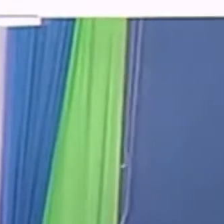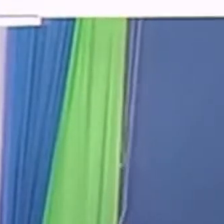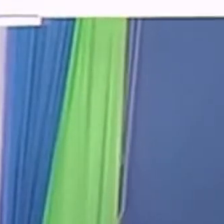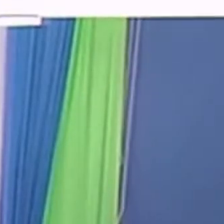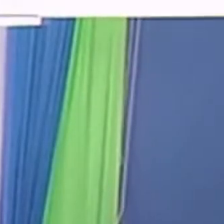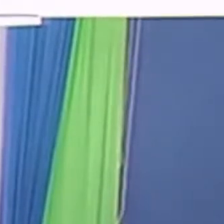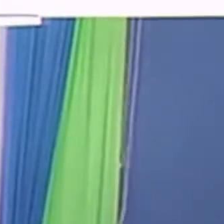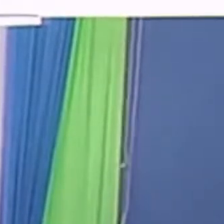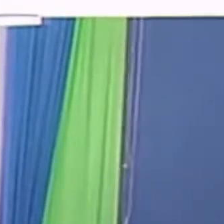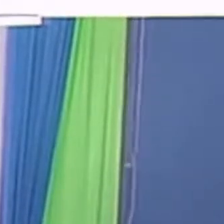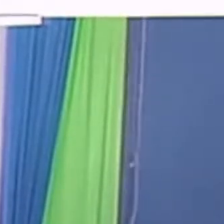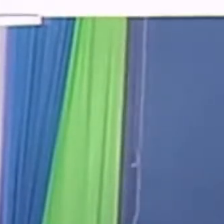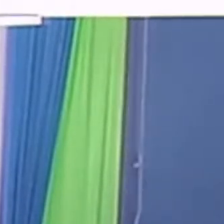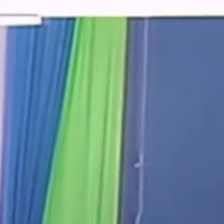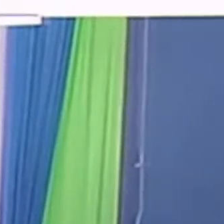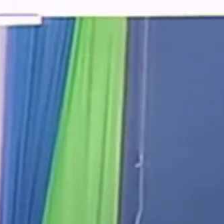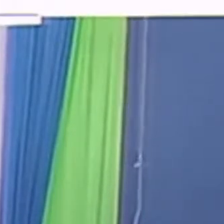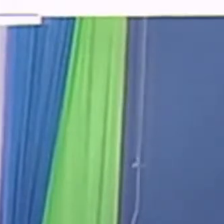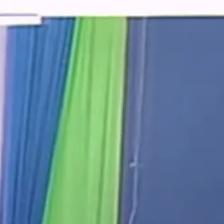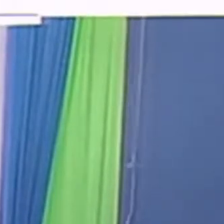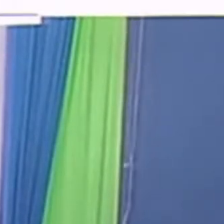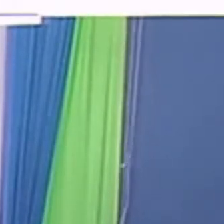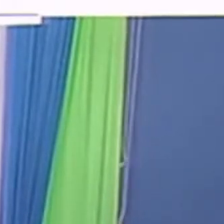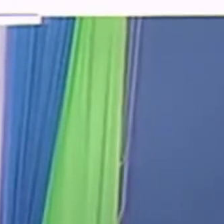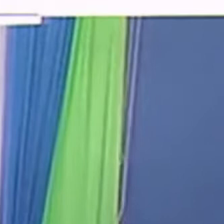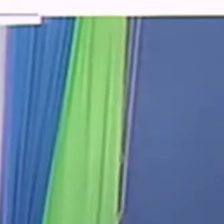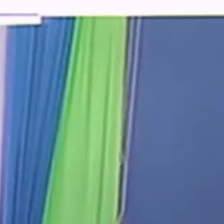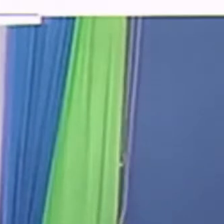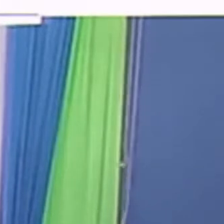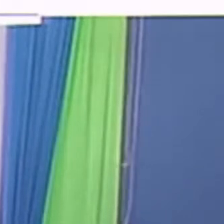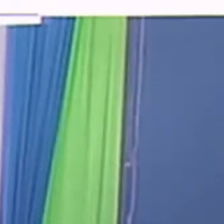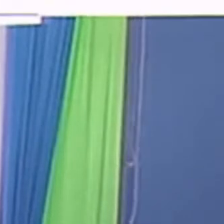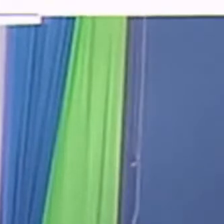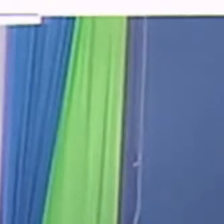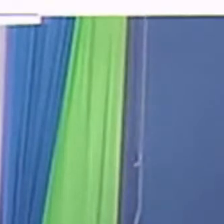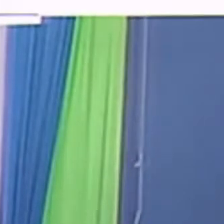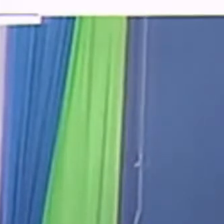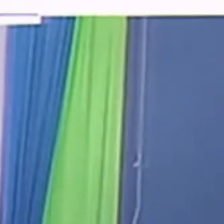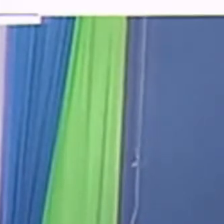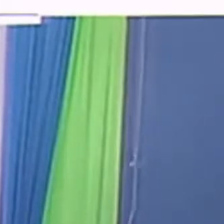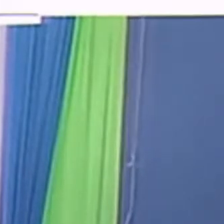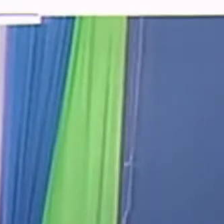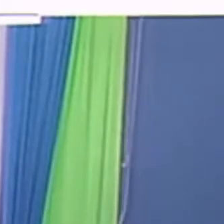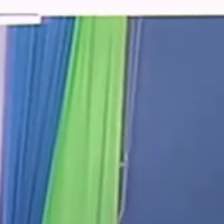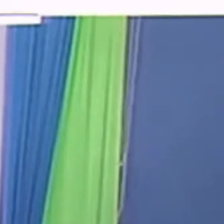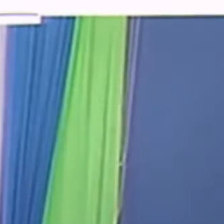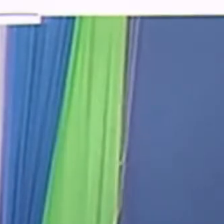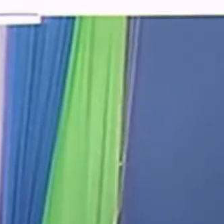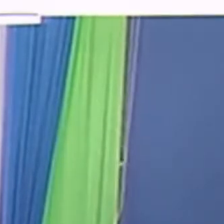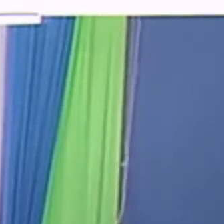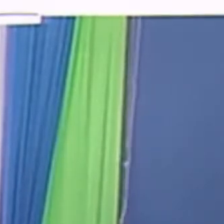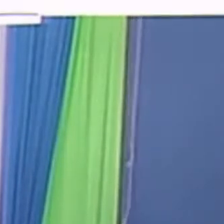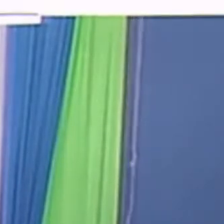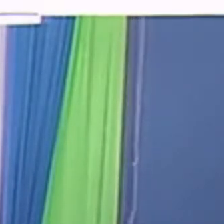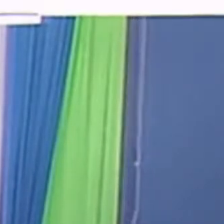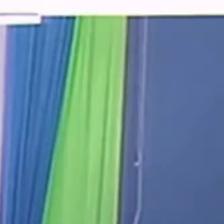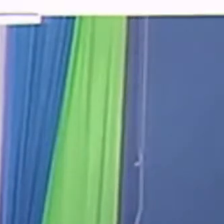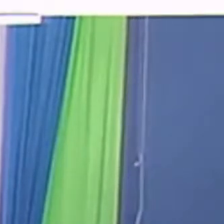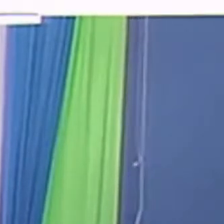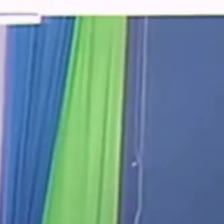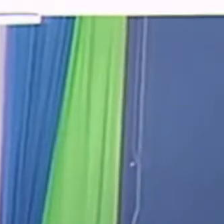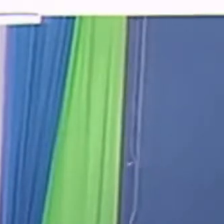name. Sing like never before, O my